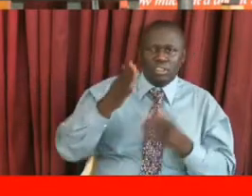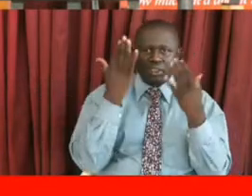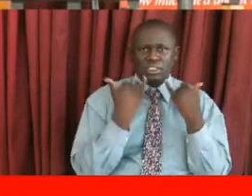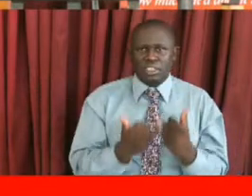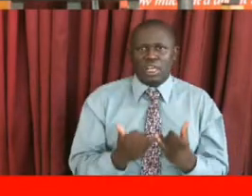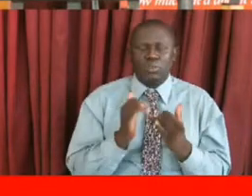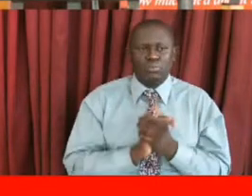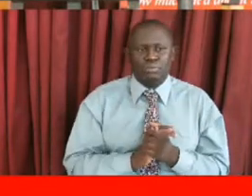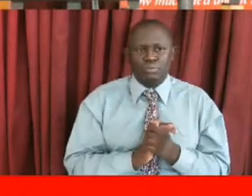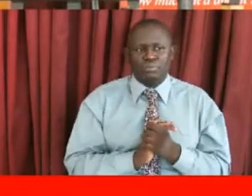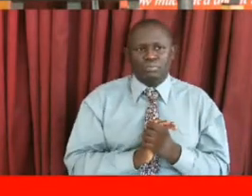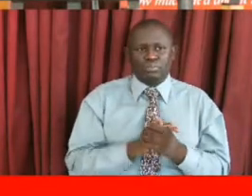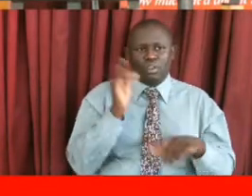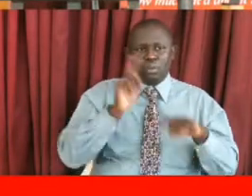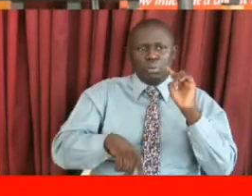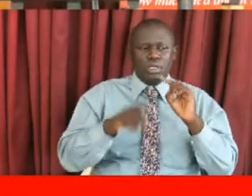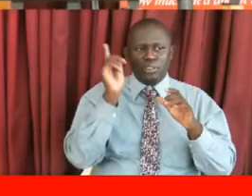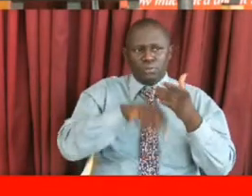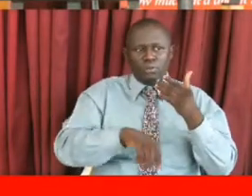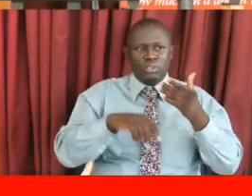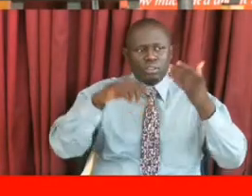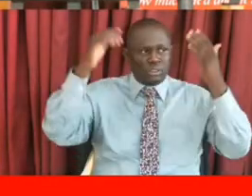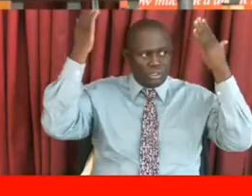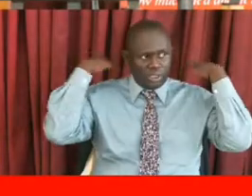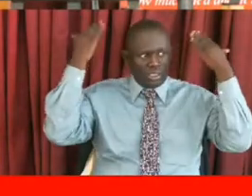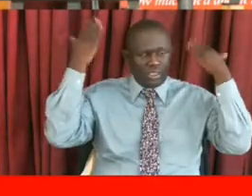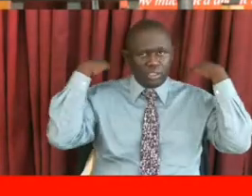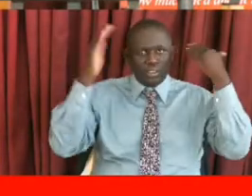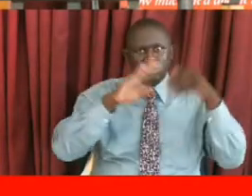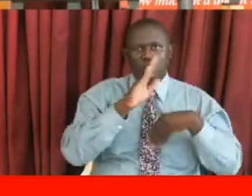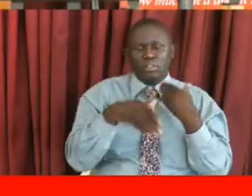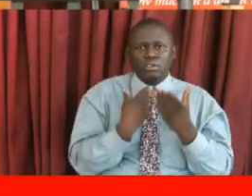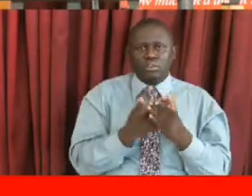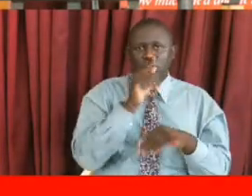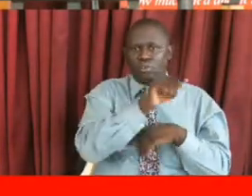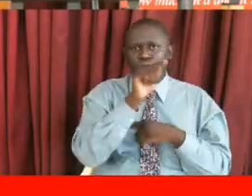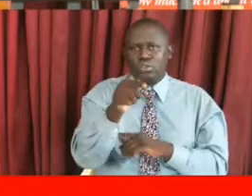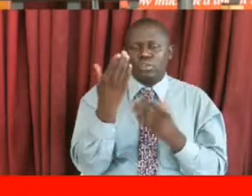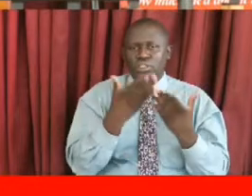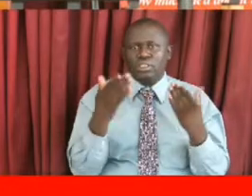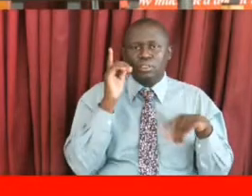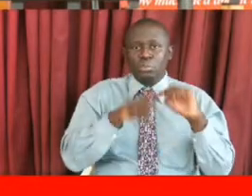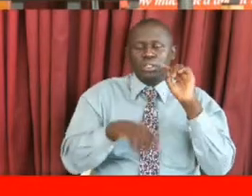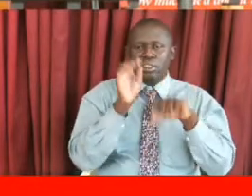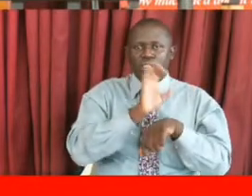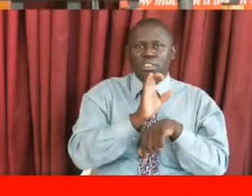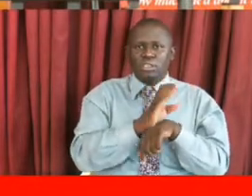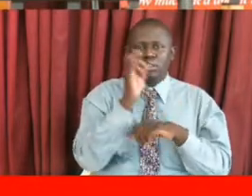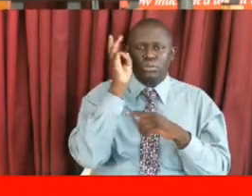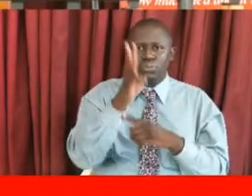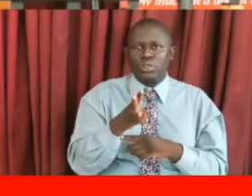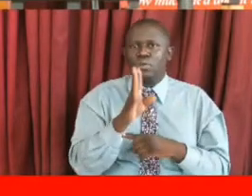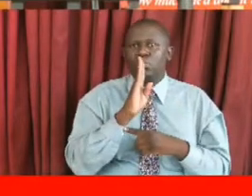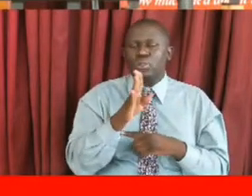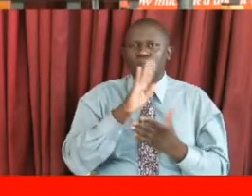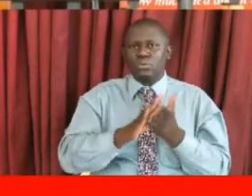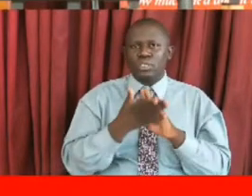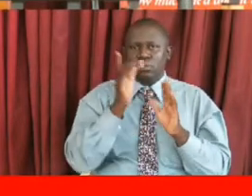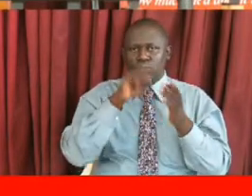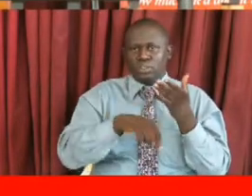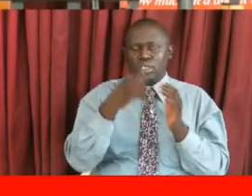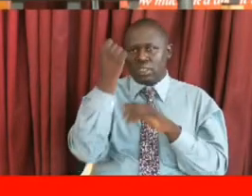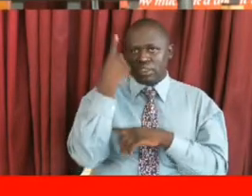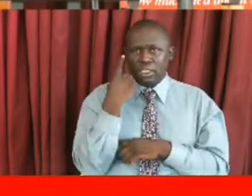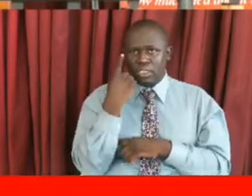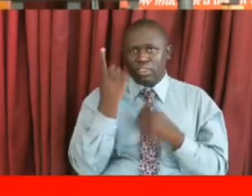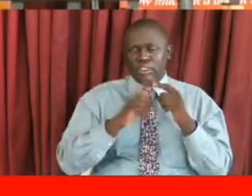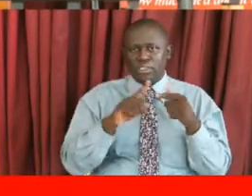now but it tells us those things so that the church will not be without understanding then that Prophet